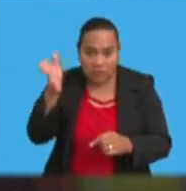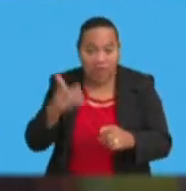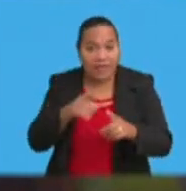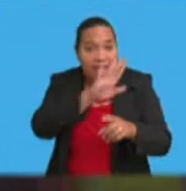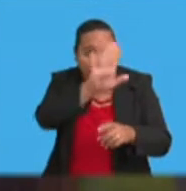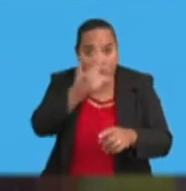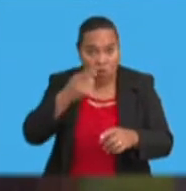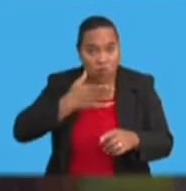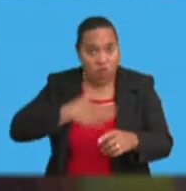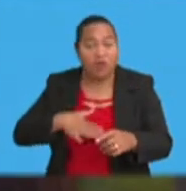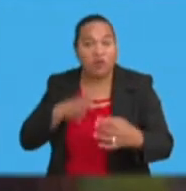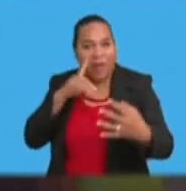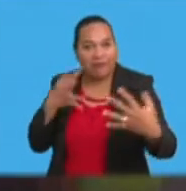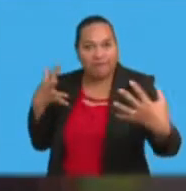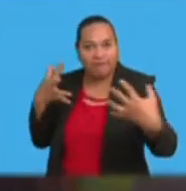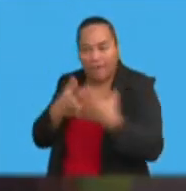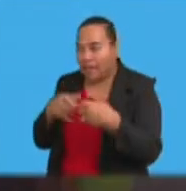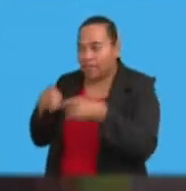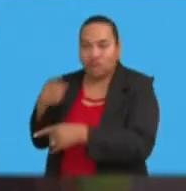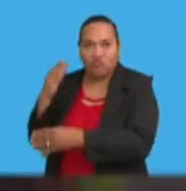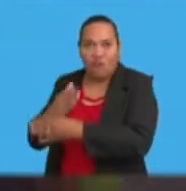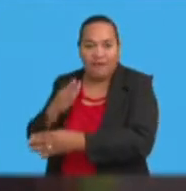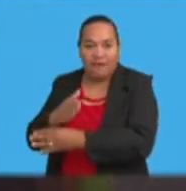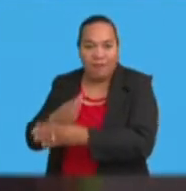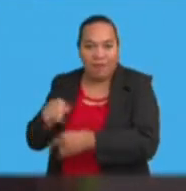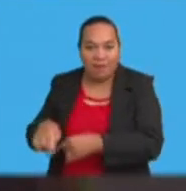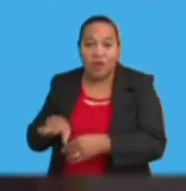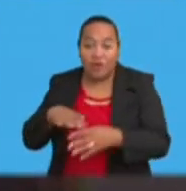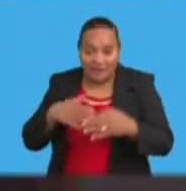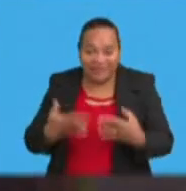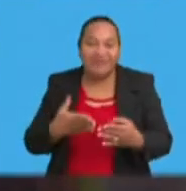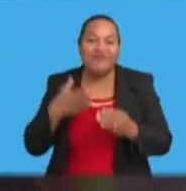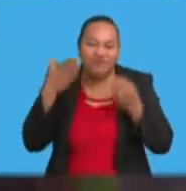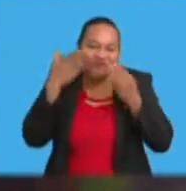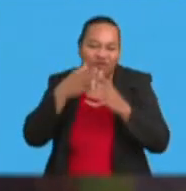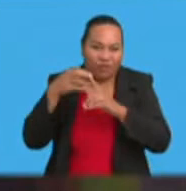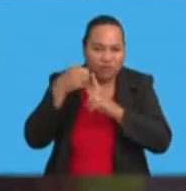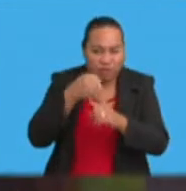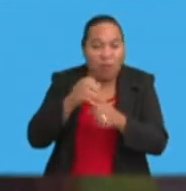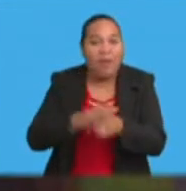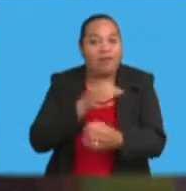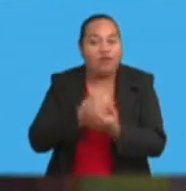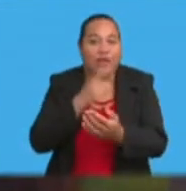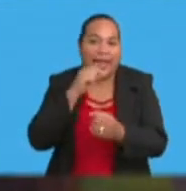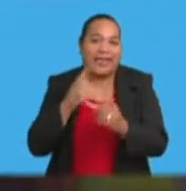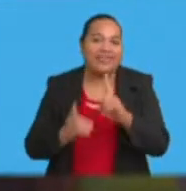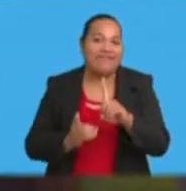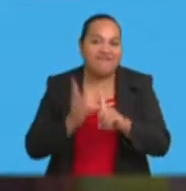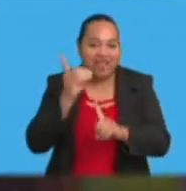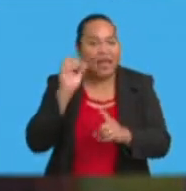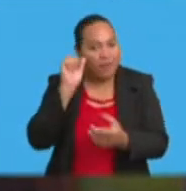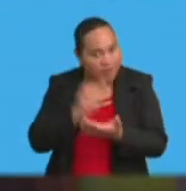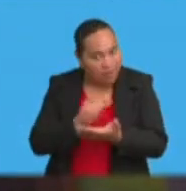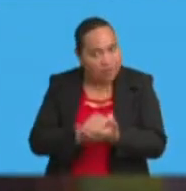has to meet the national standard. So all of that work has been focused primarily on making sure that we can develop the right kind